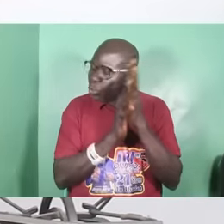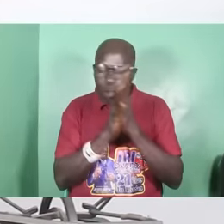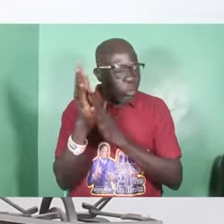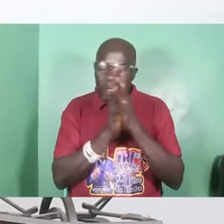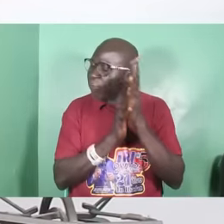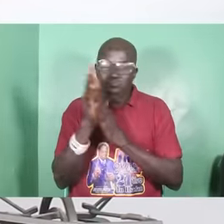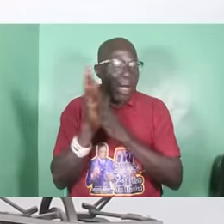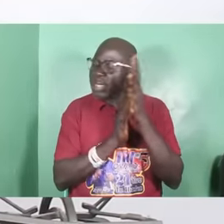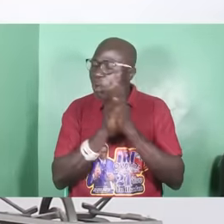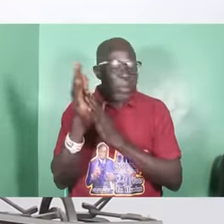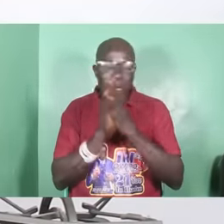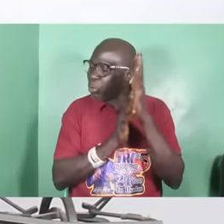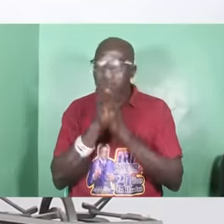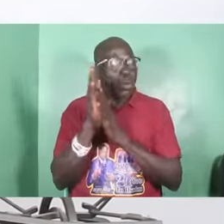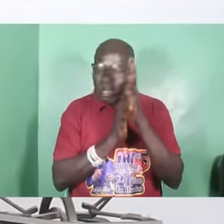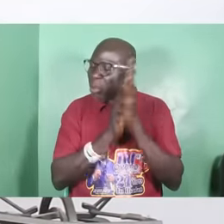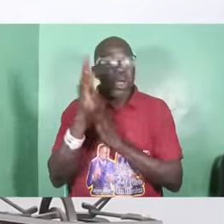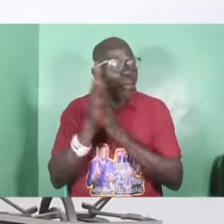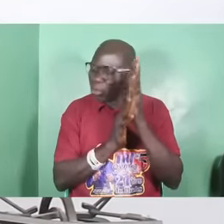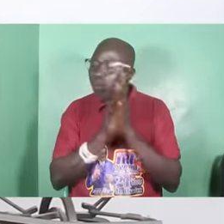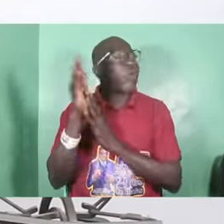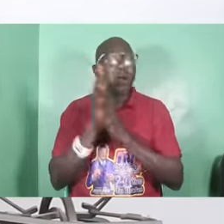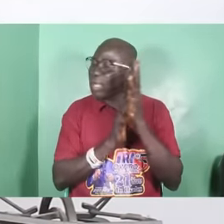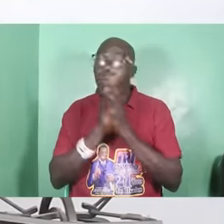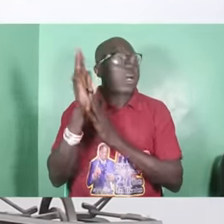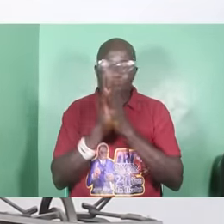oluwa jesu